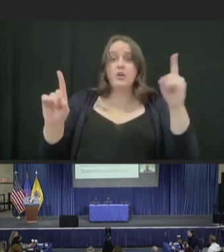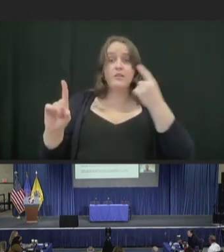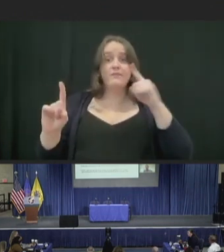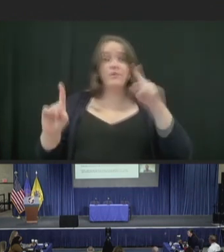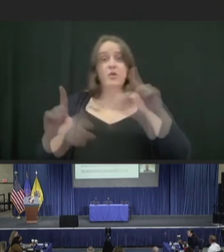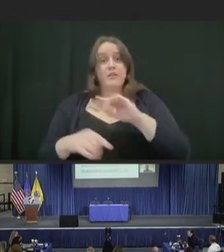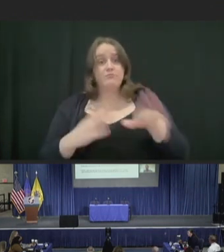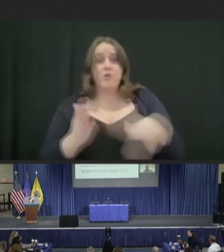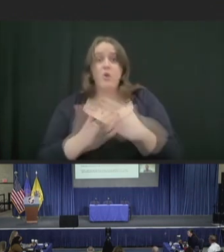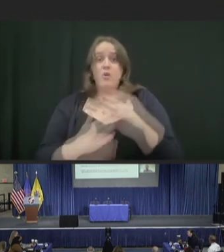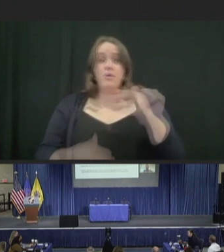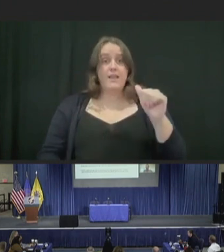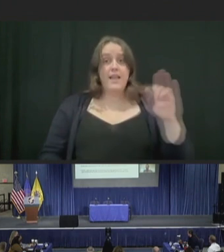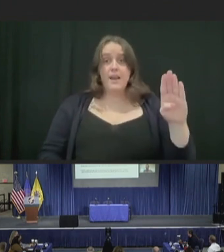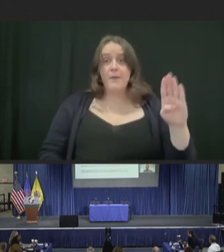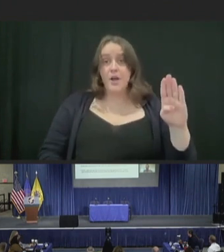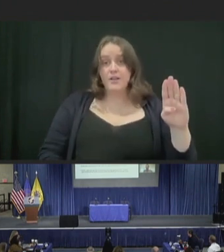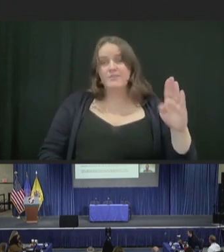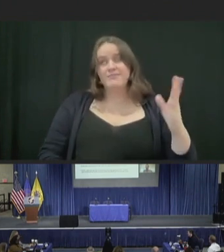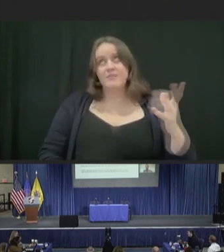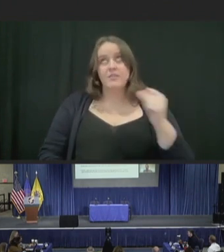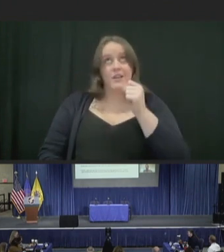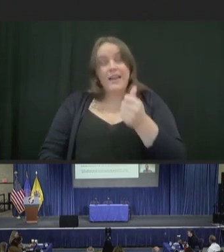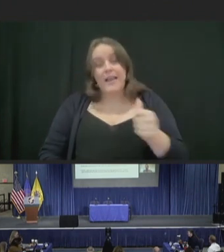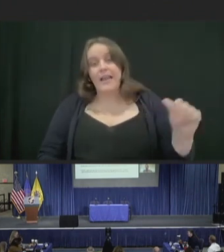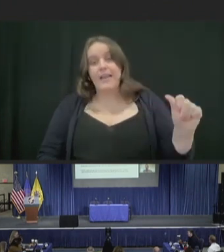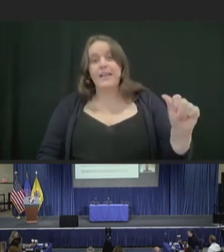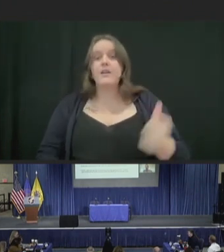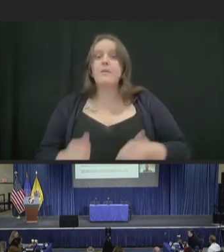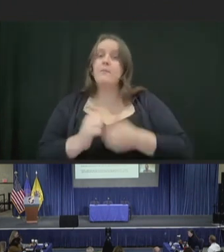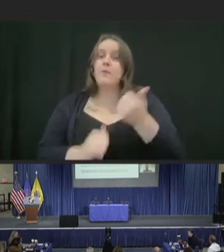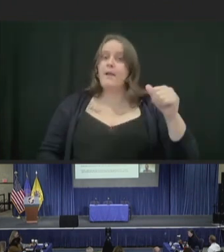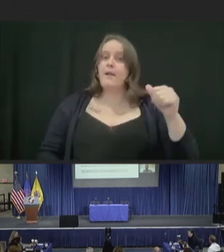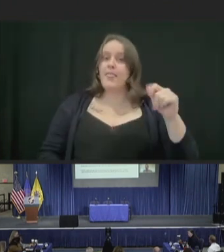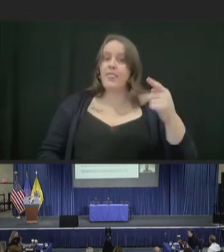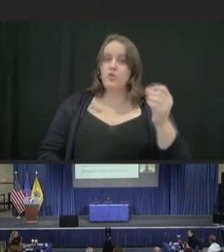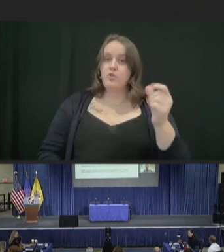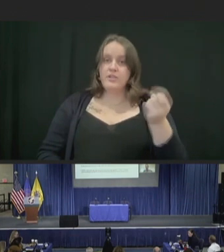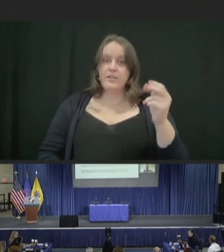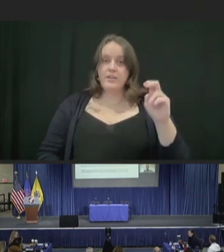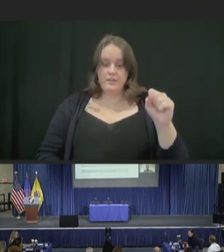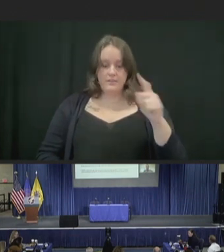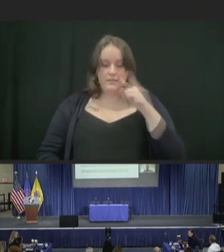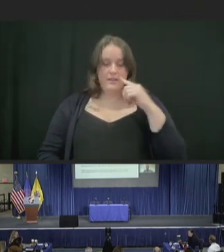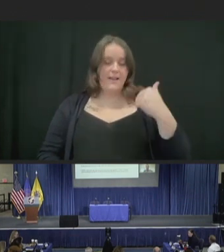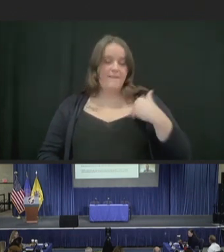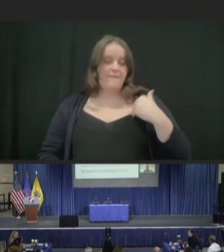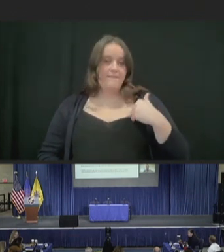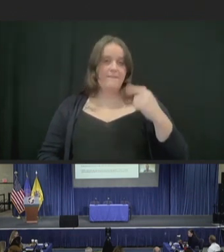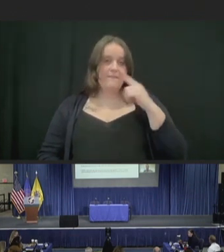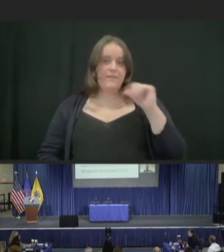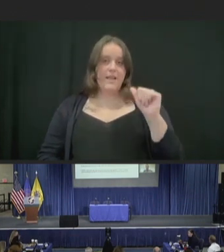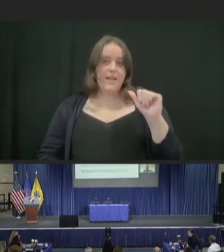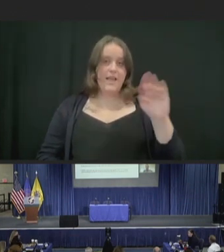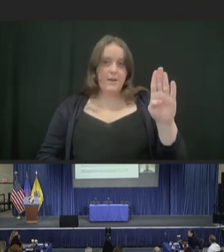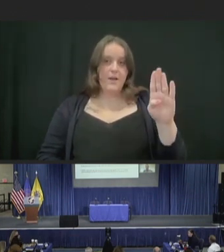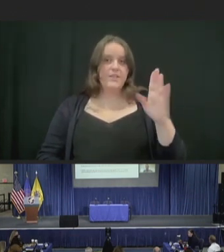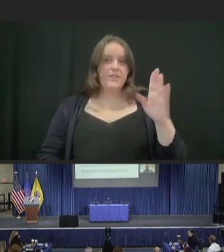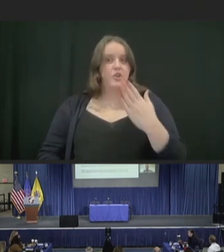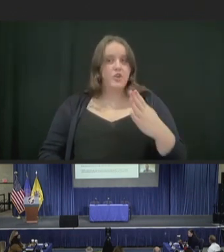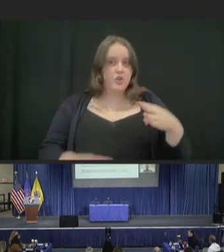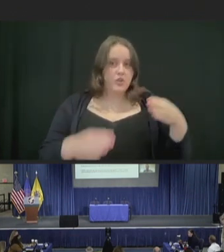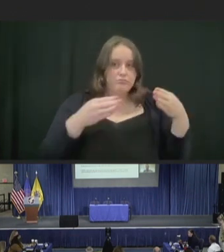now, or not any antibody, but most pathogens will have antibodies that are good targets for germline